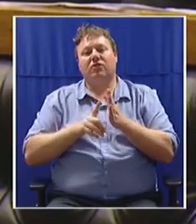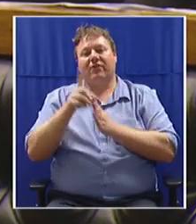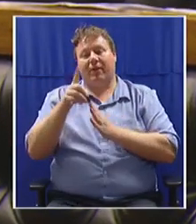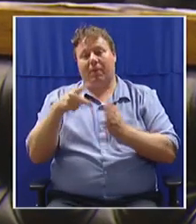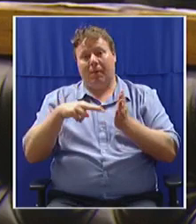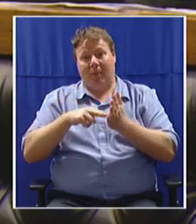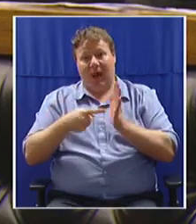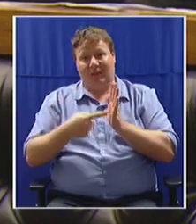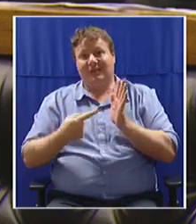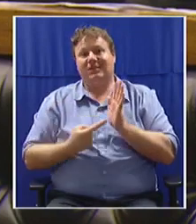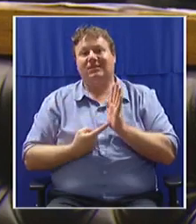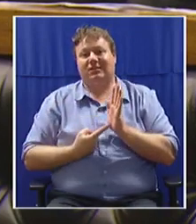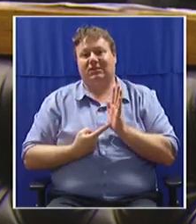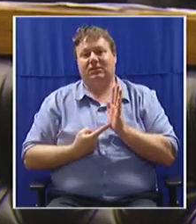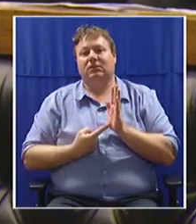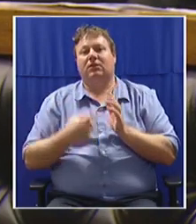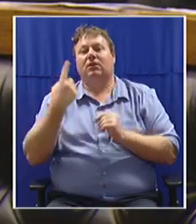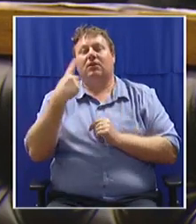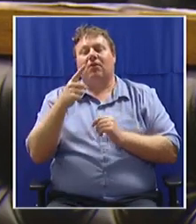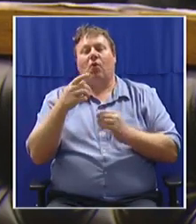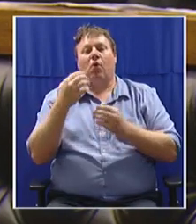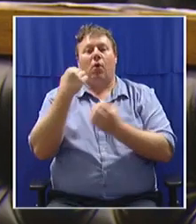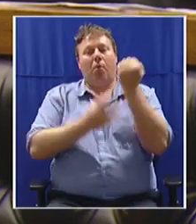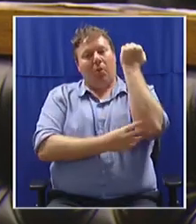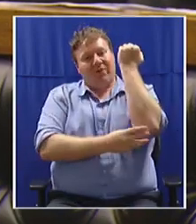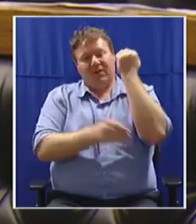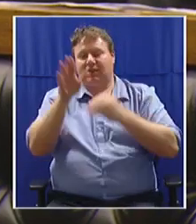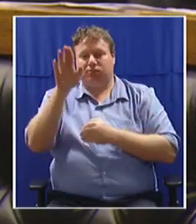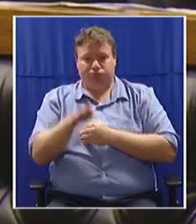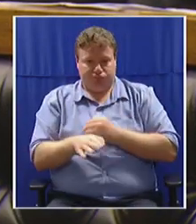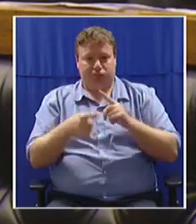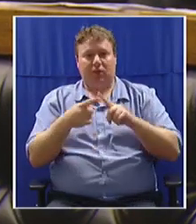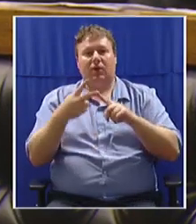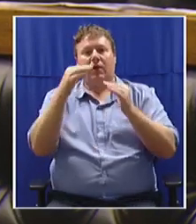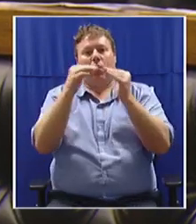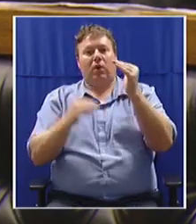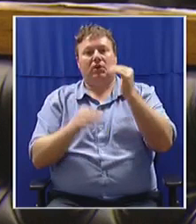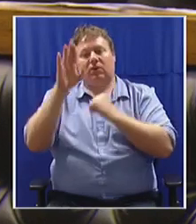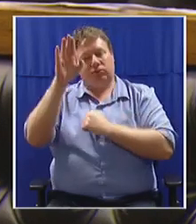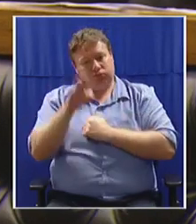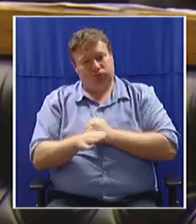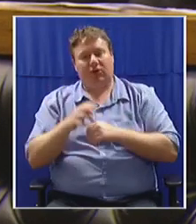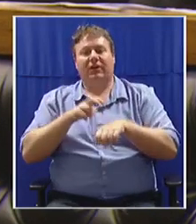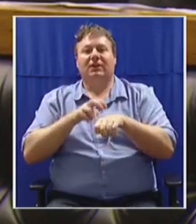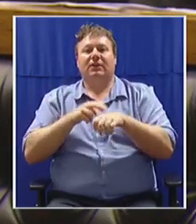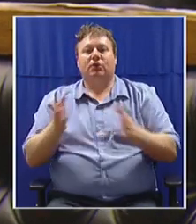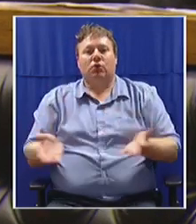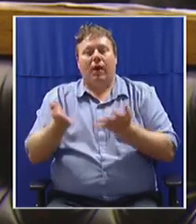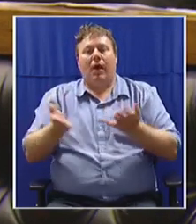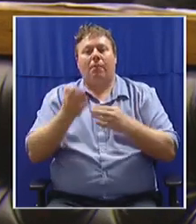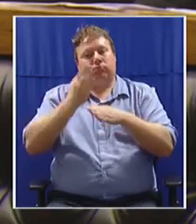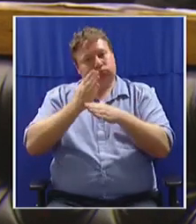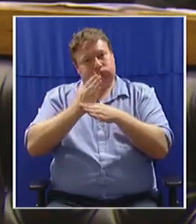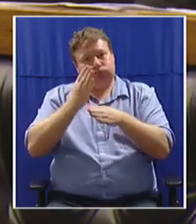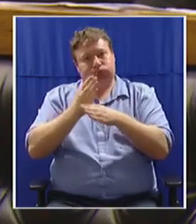to eliminate poverty and reduce inequality, South Africa is to raise the levels of employment and